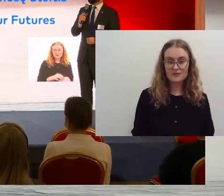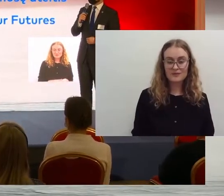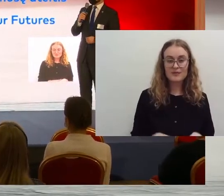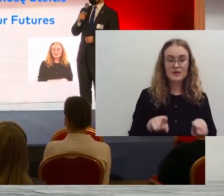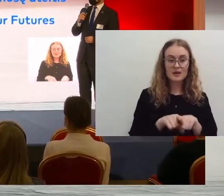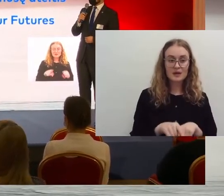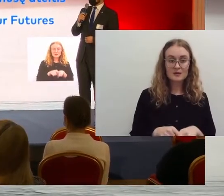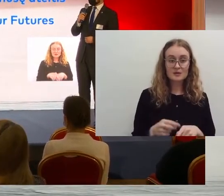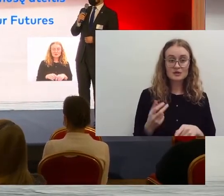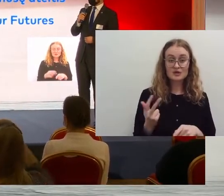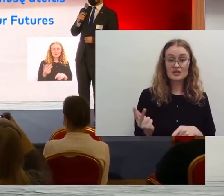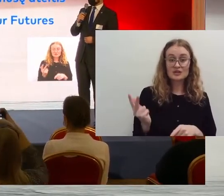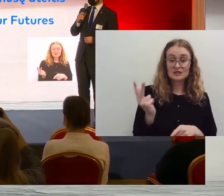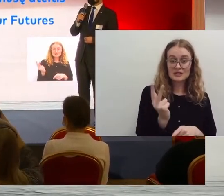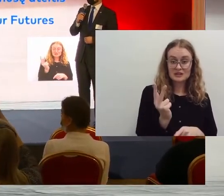online.